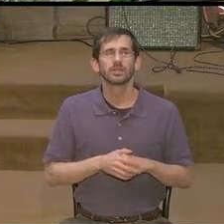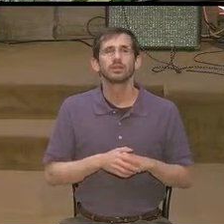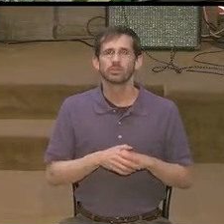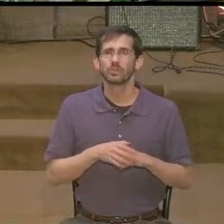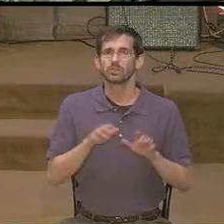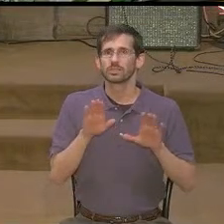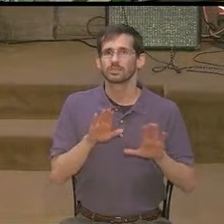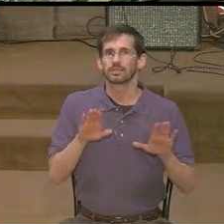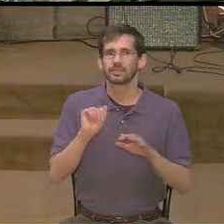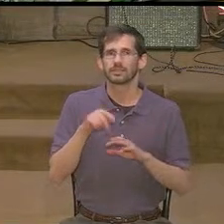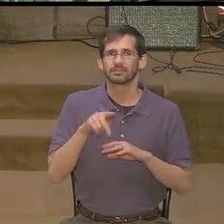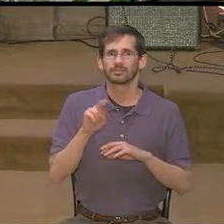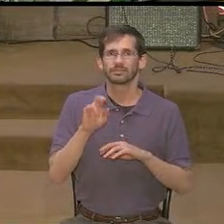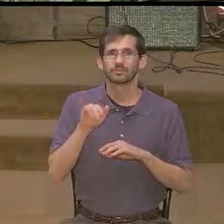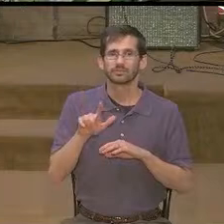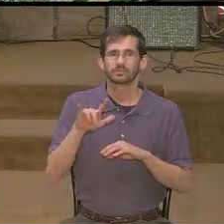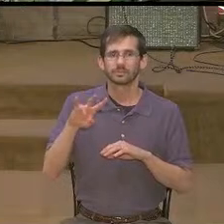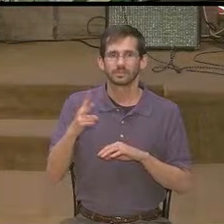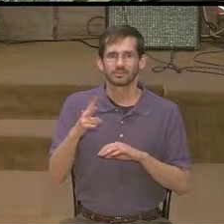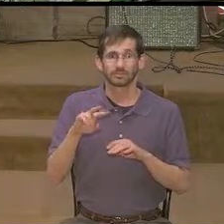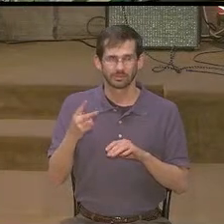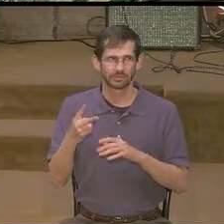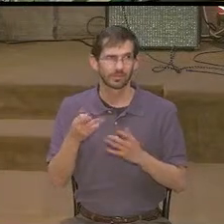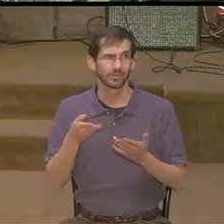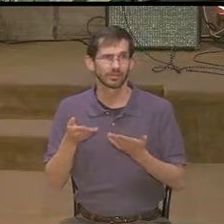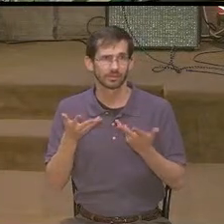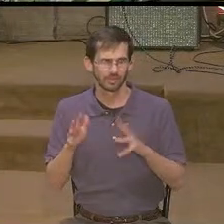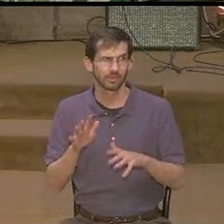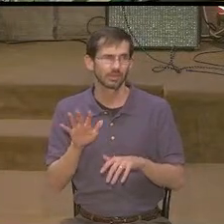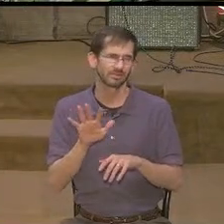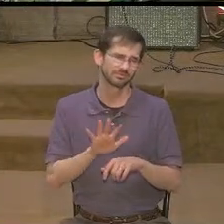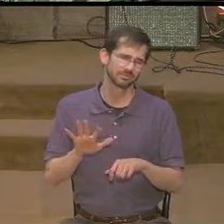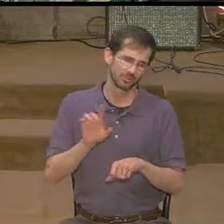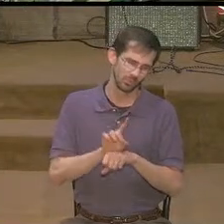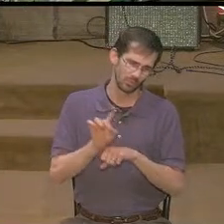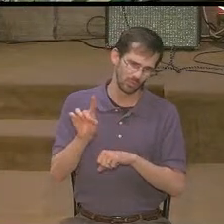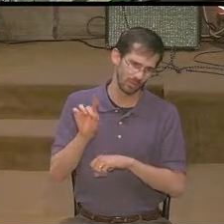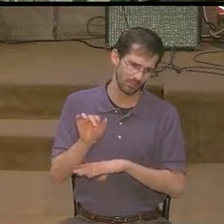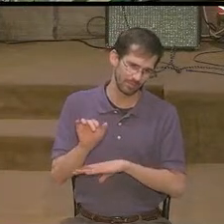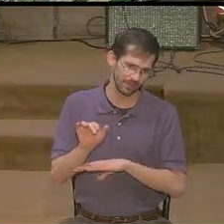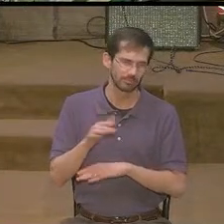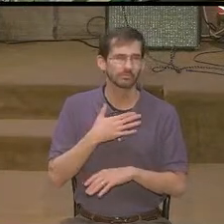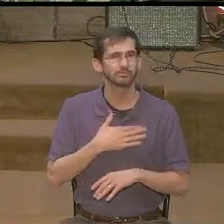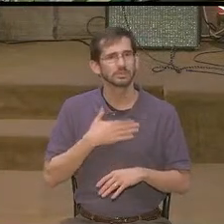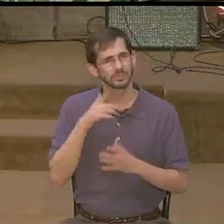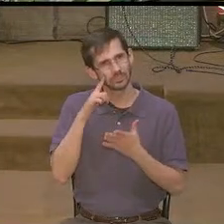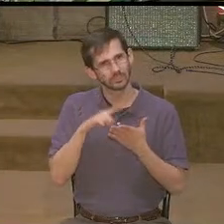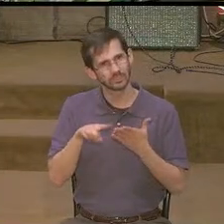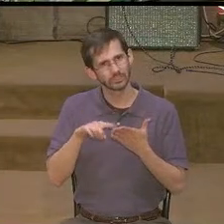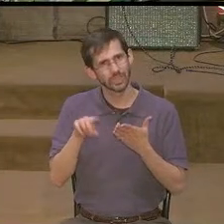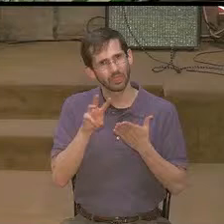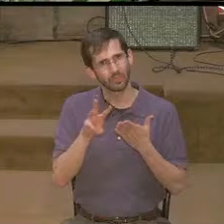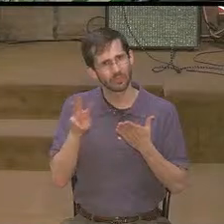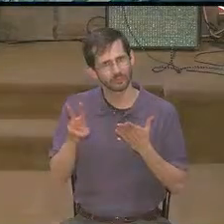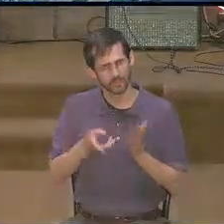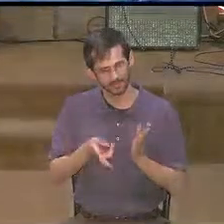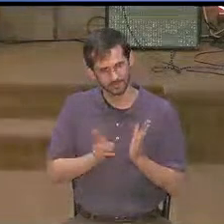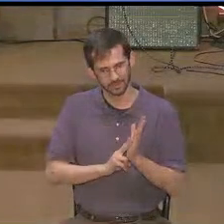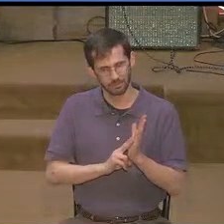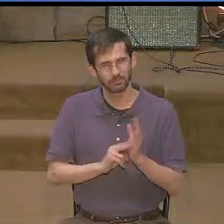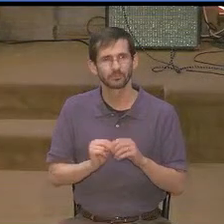the 7th, after second service. You know that approximately at 1 p.m. And please go to the website and sign